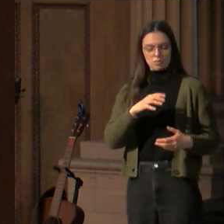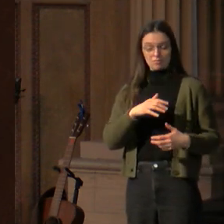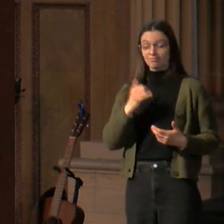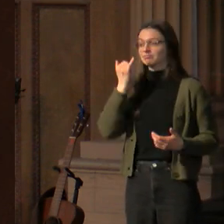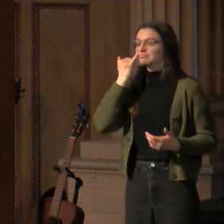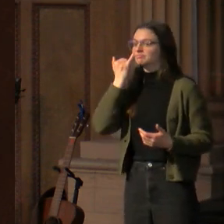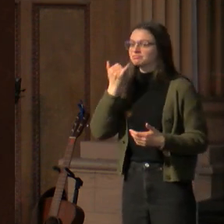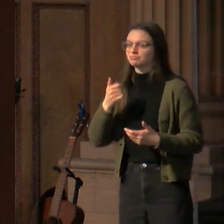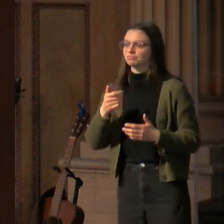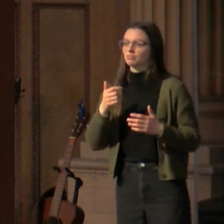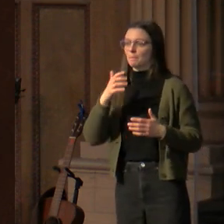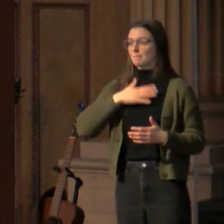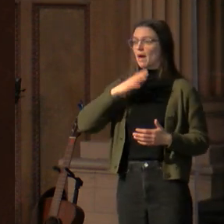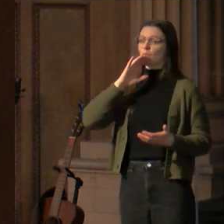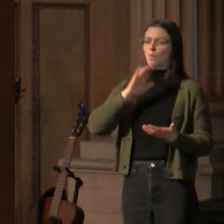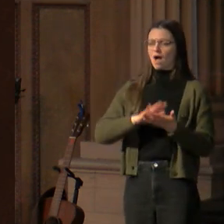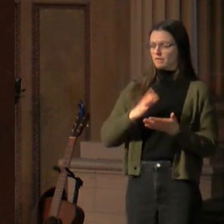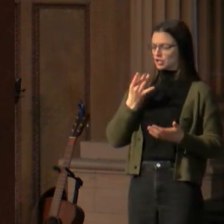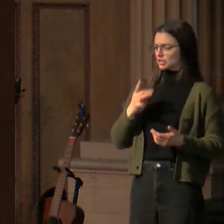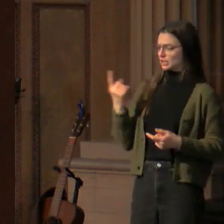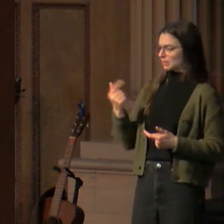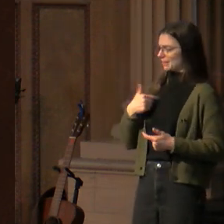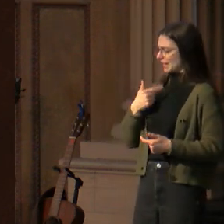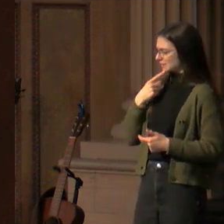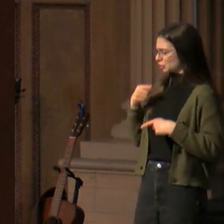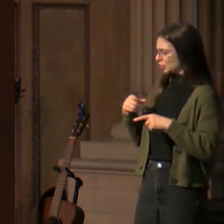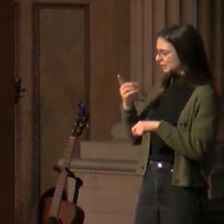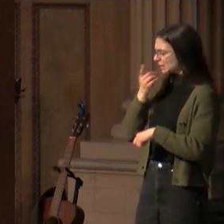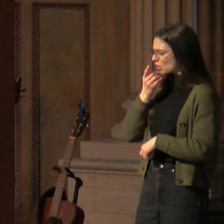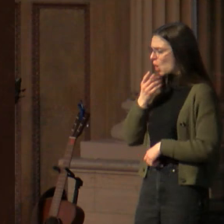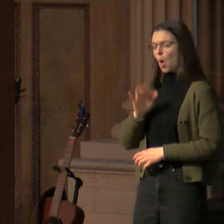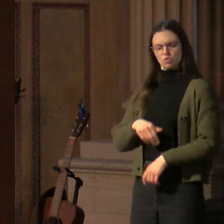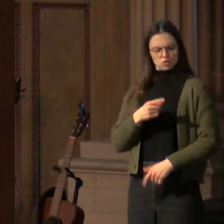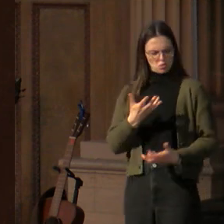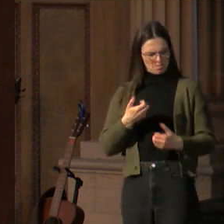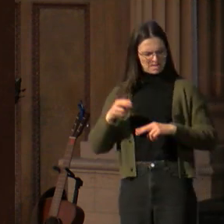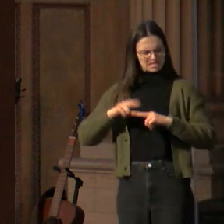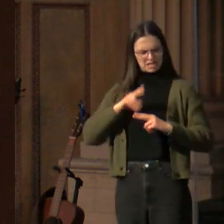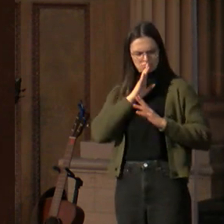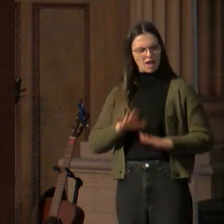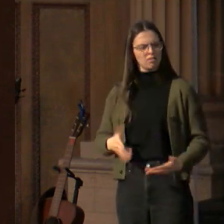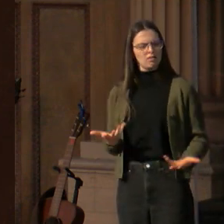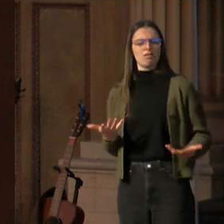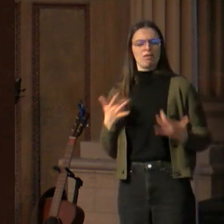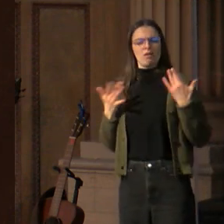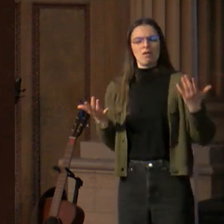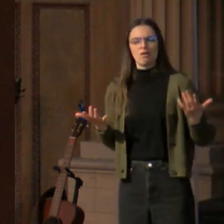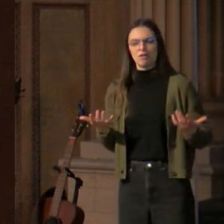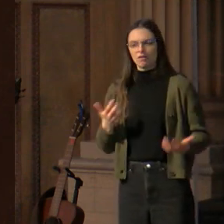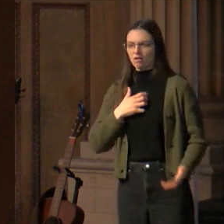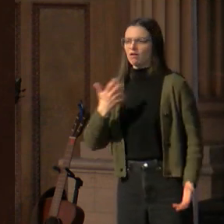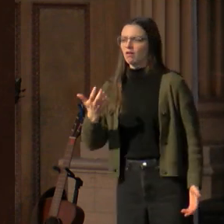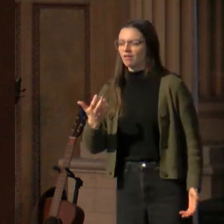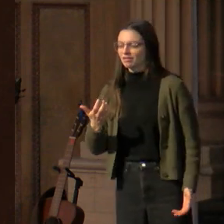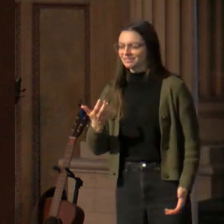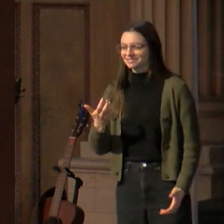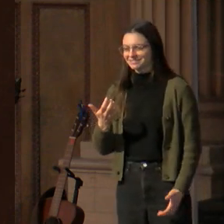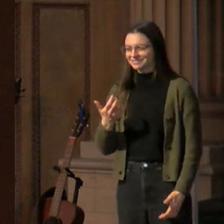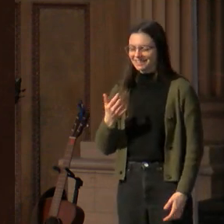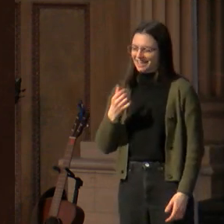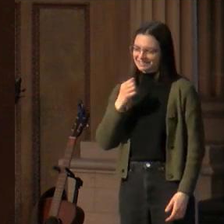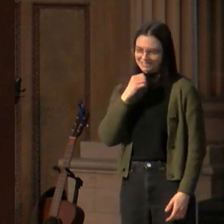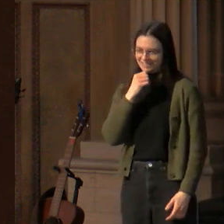something that you said at dinner, so you say, oh, so you just want me to sit there and dinner in silence. Well, that's not the argument that